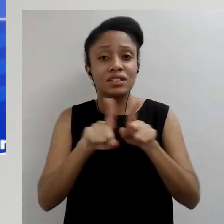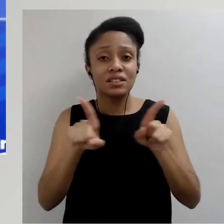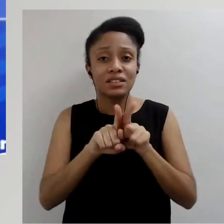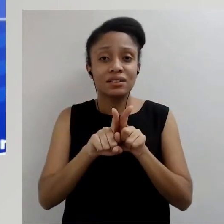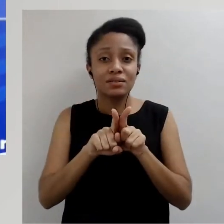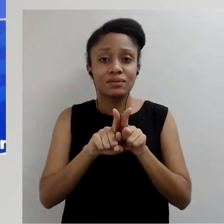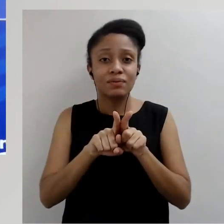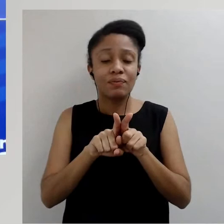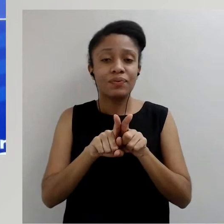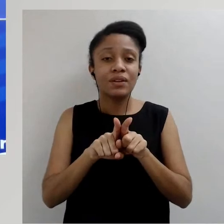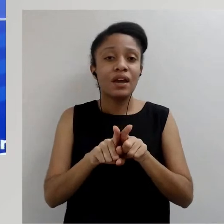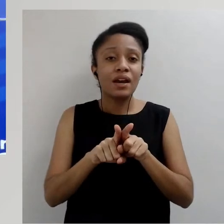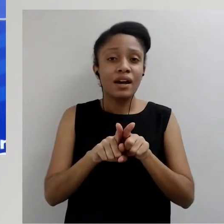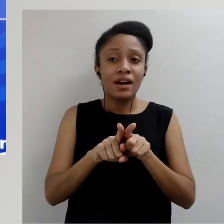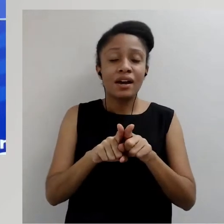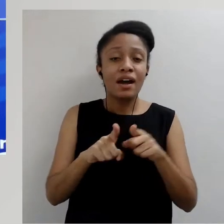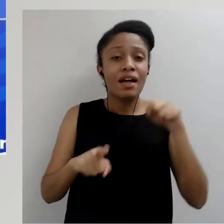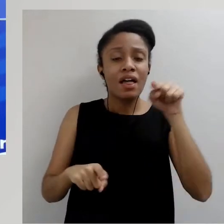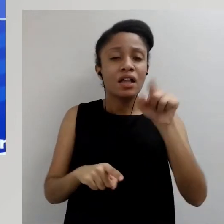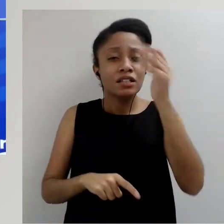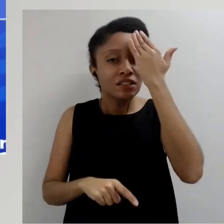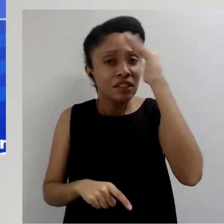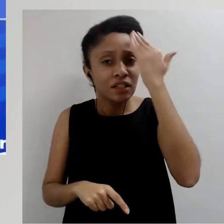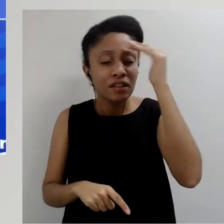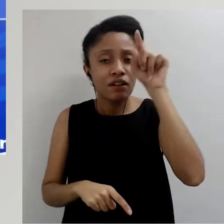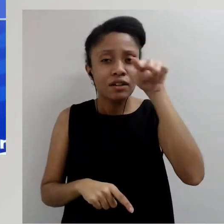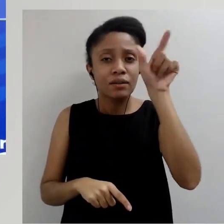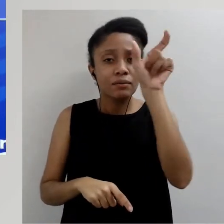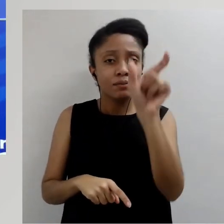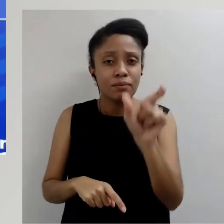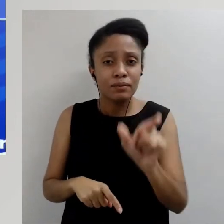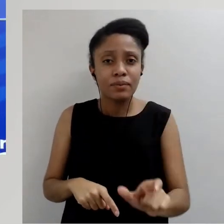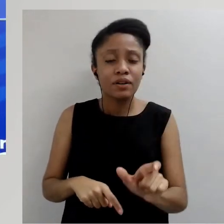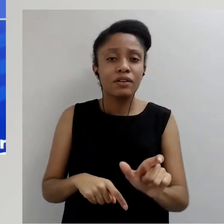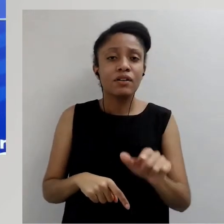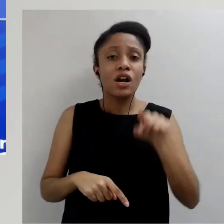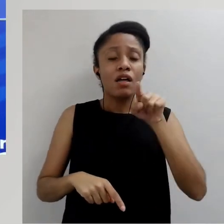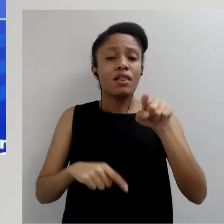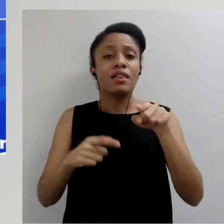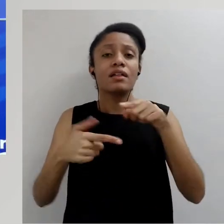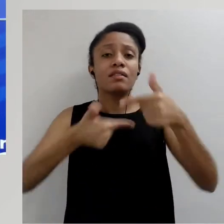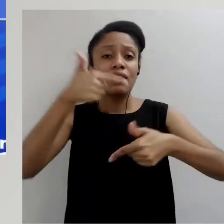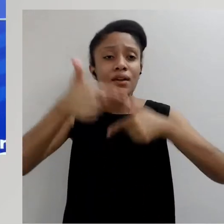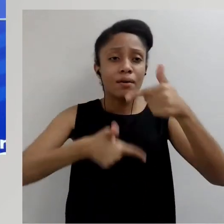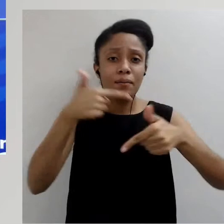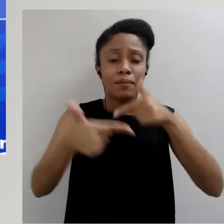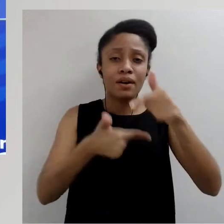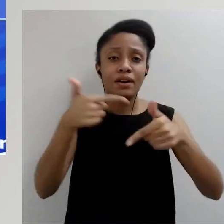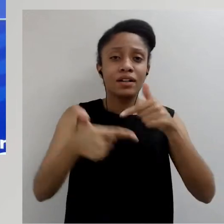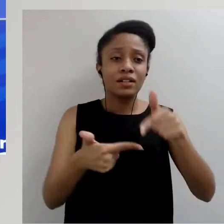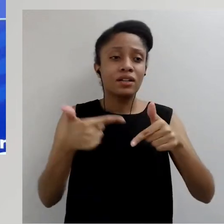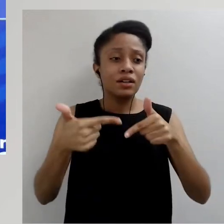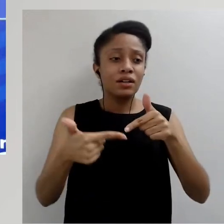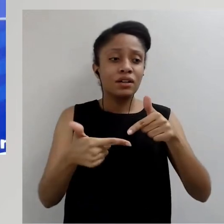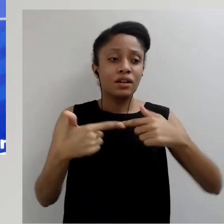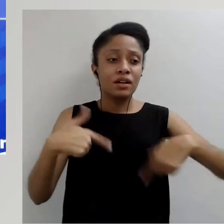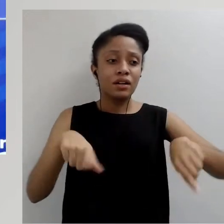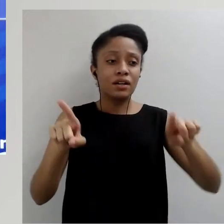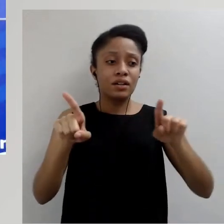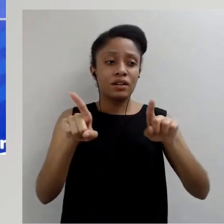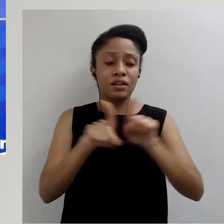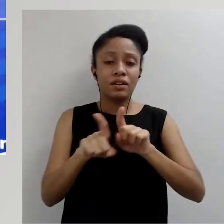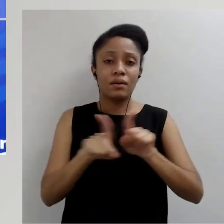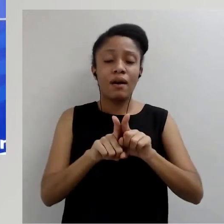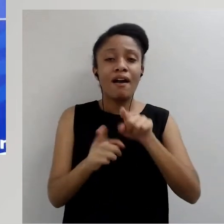give us a client profile and also a service profile and everything that is